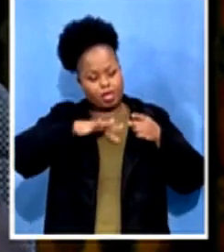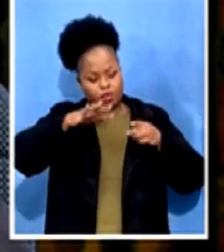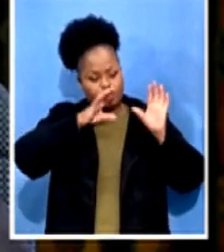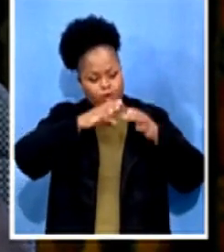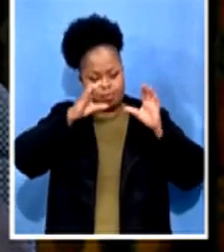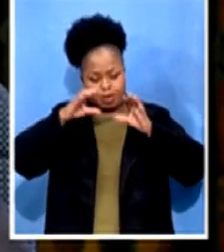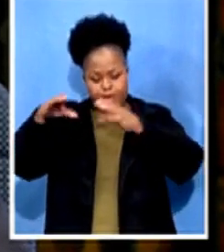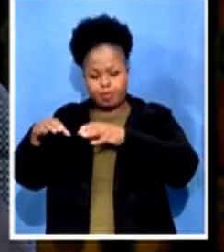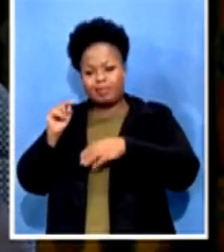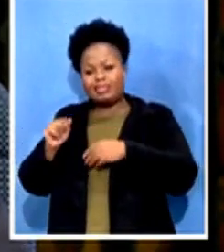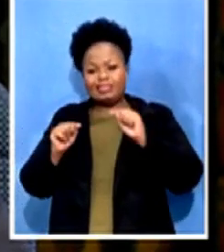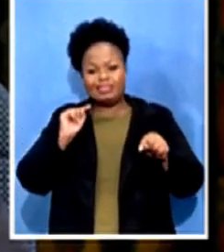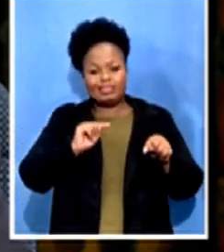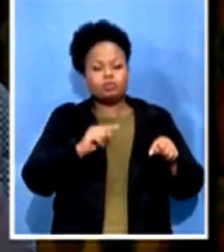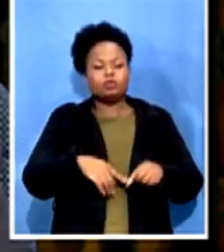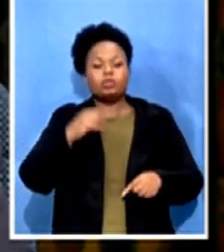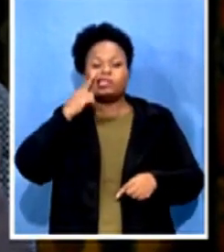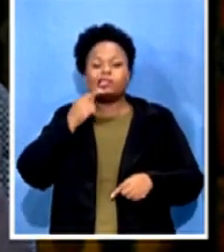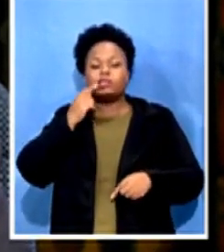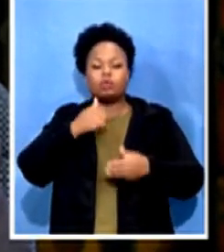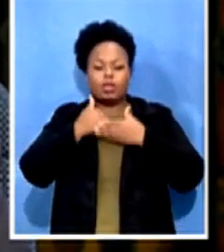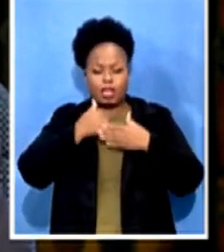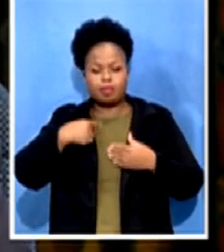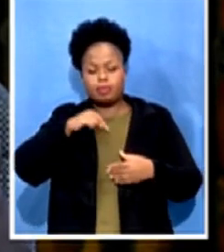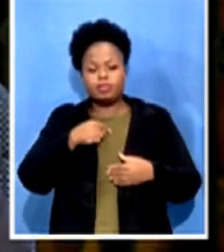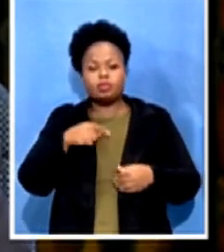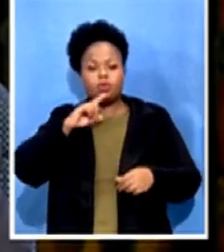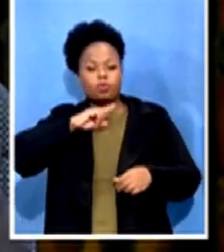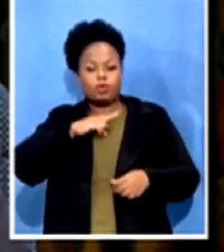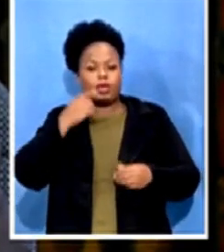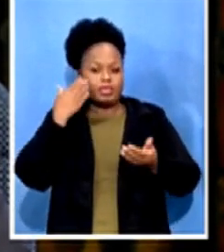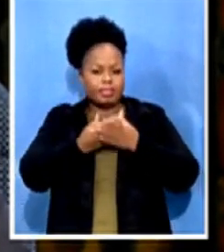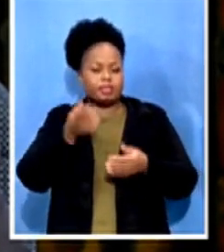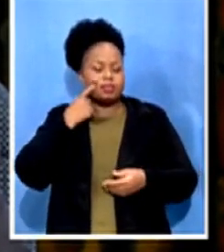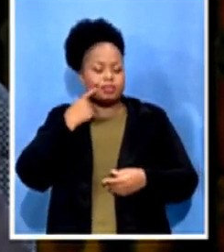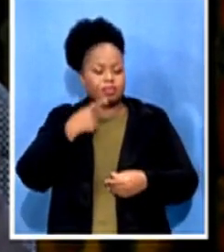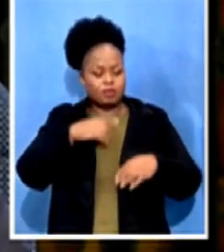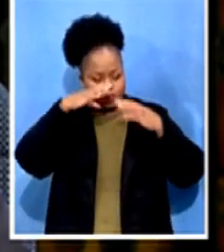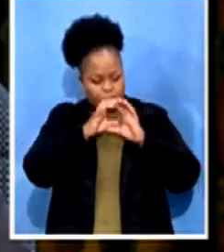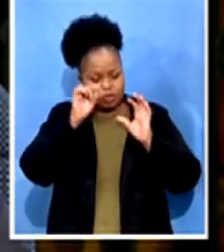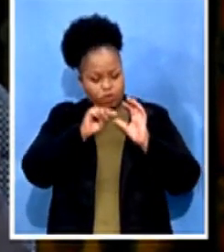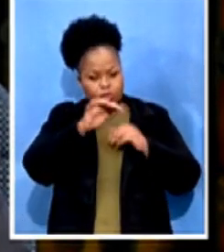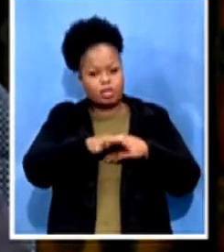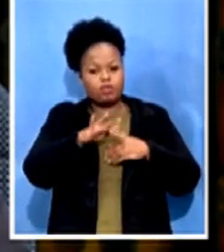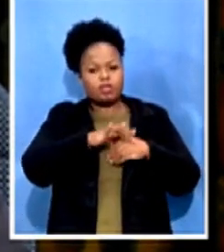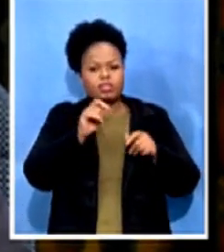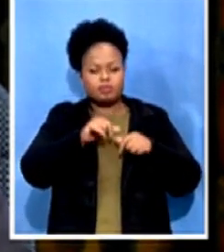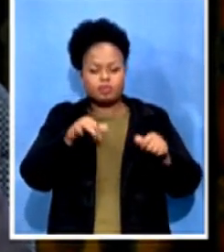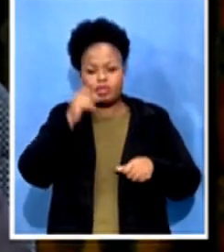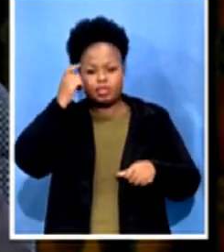actually always focus on those areas and make sure people understand that you are in this area. The level